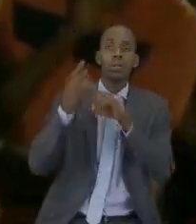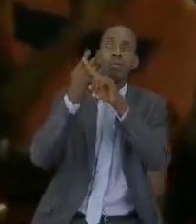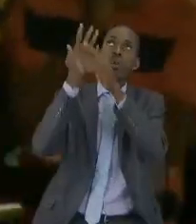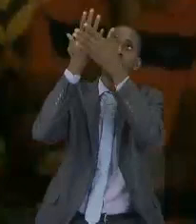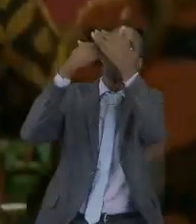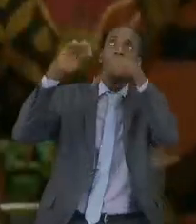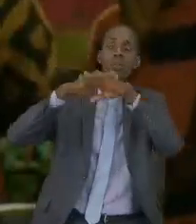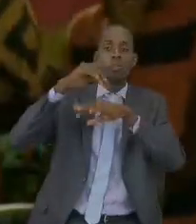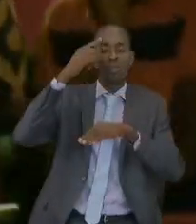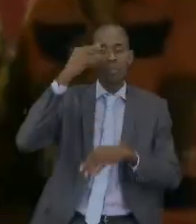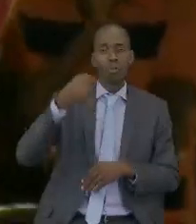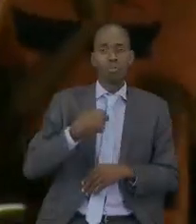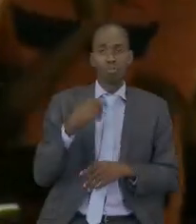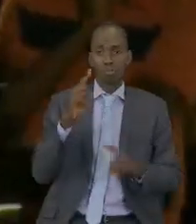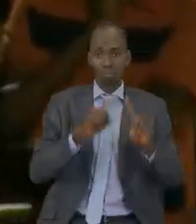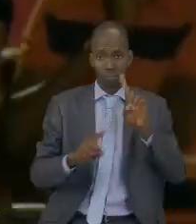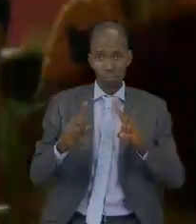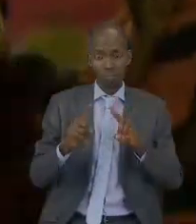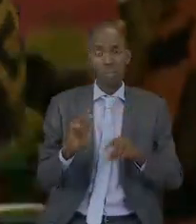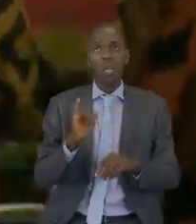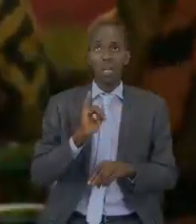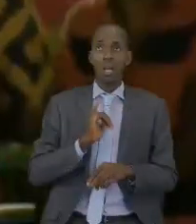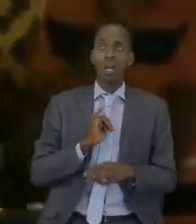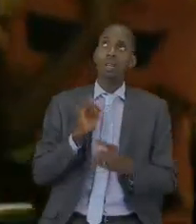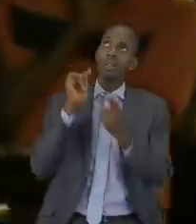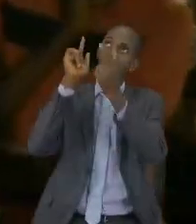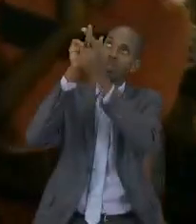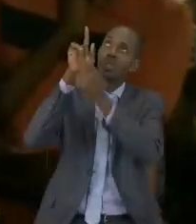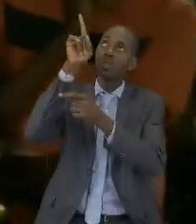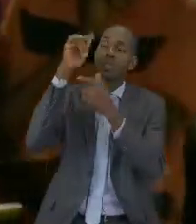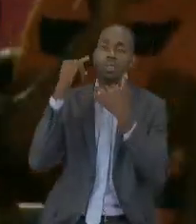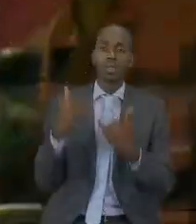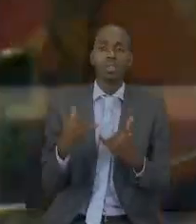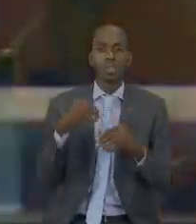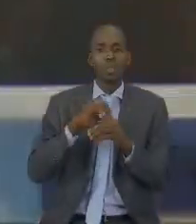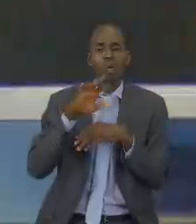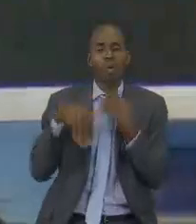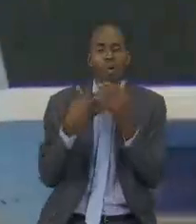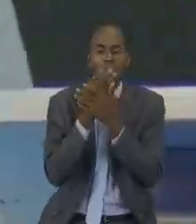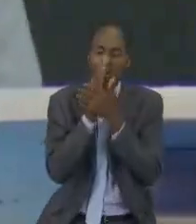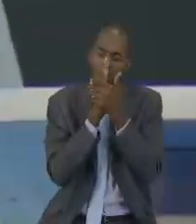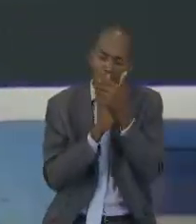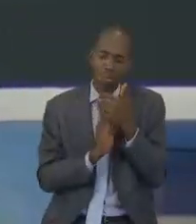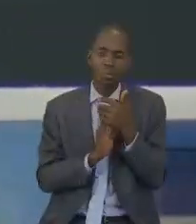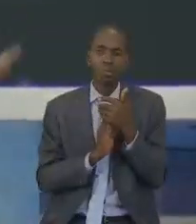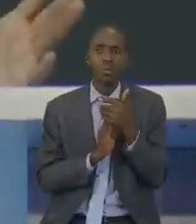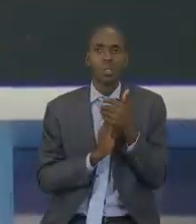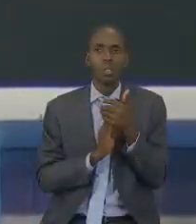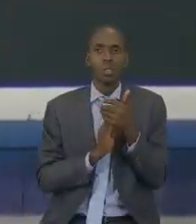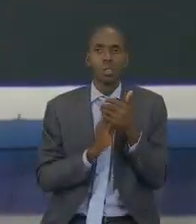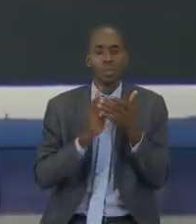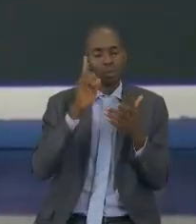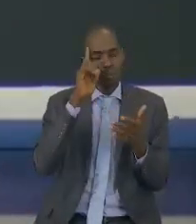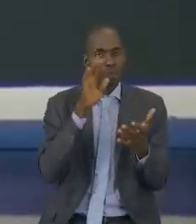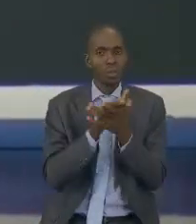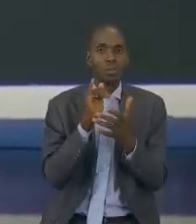me. And I come to you now in all humility. Believe that he has